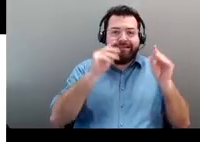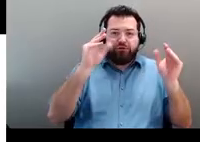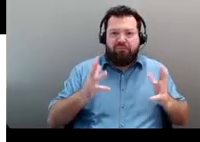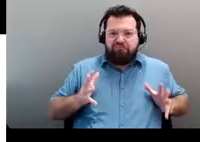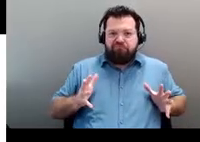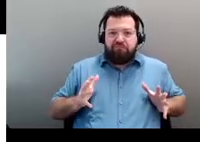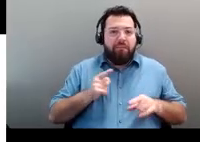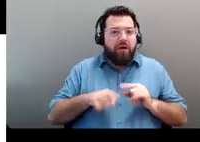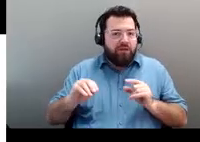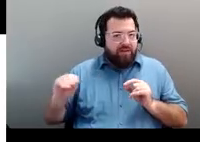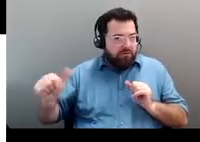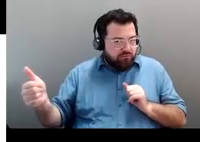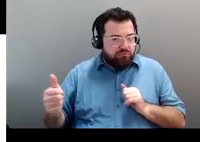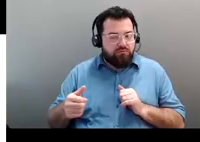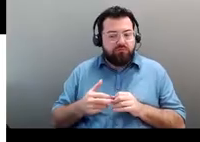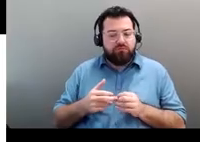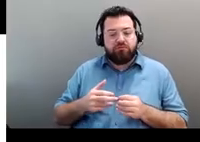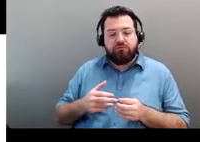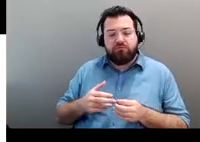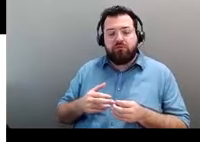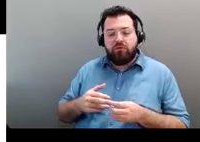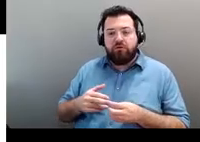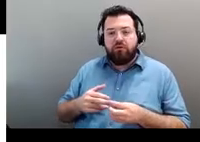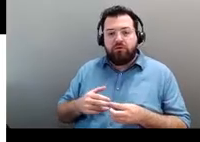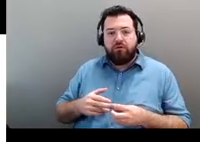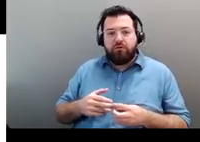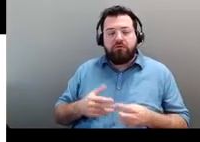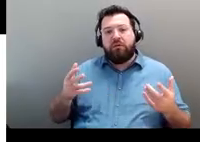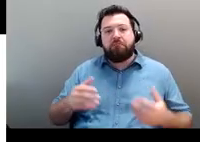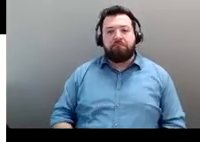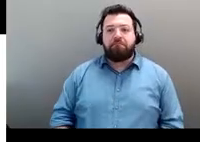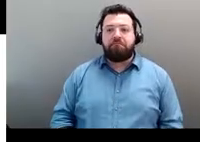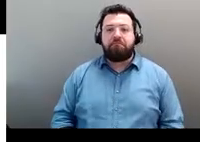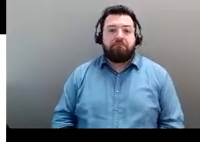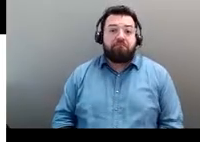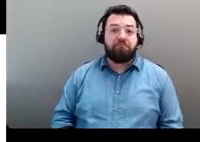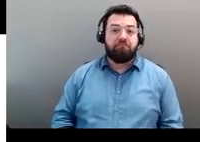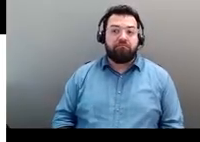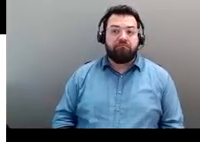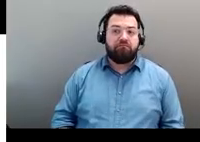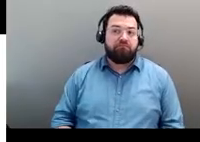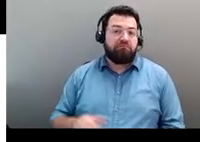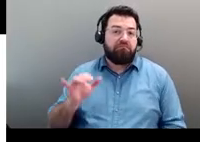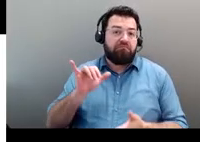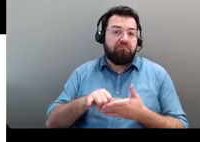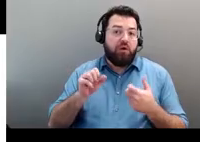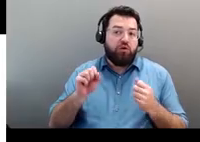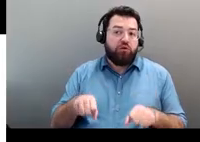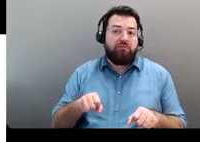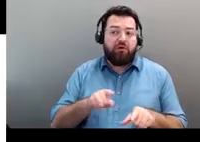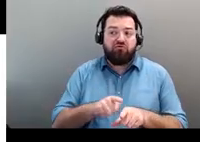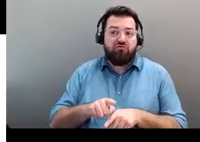so, um, yeah, um, that could be, just another thing